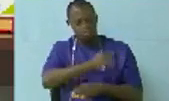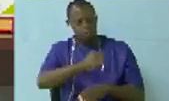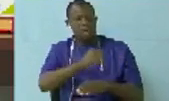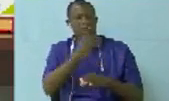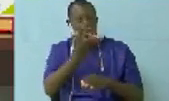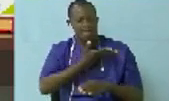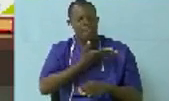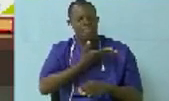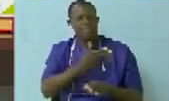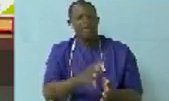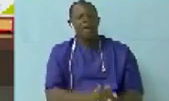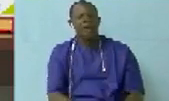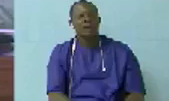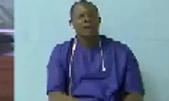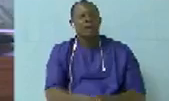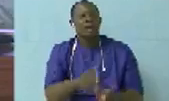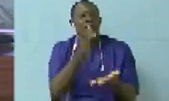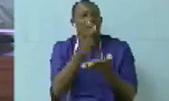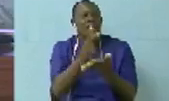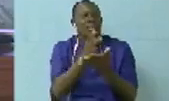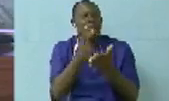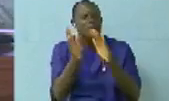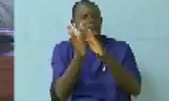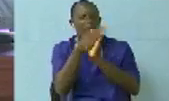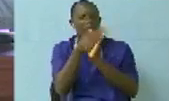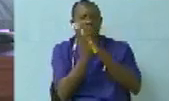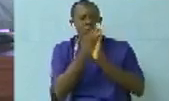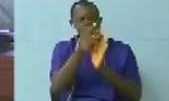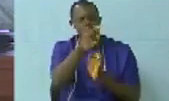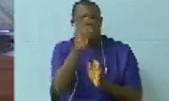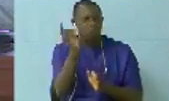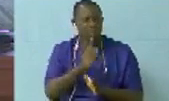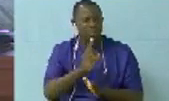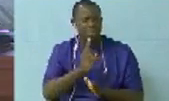And what was the evidence against you?